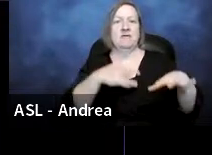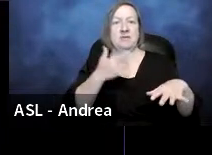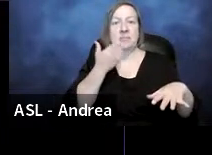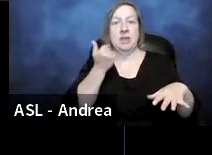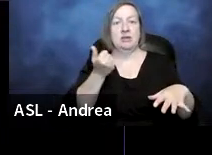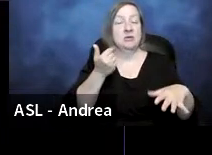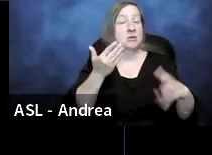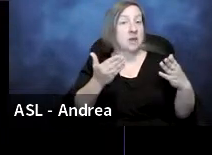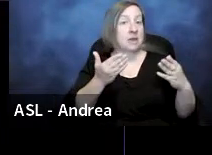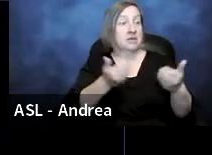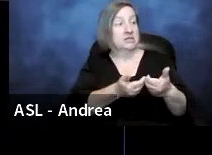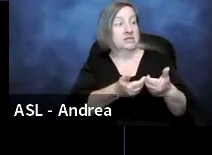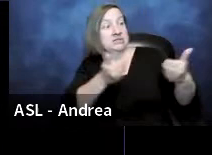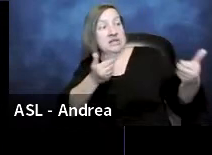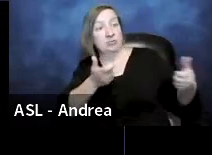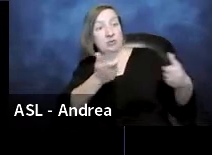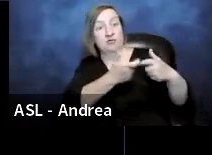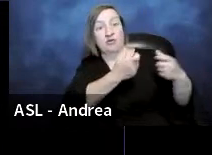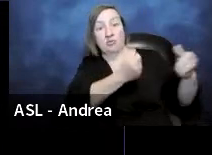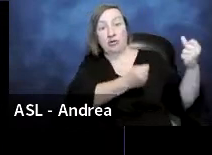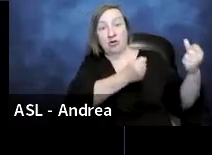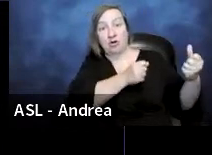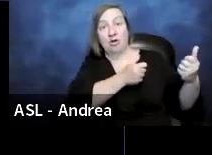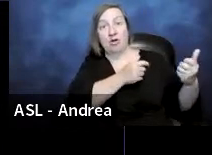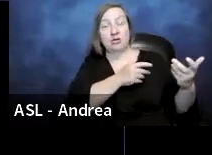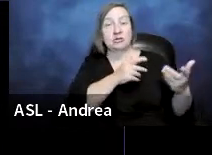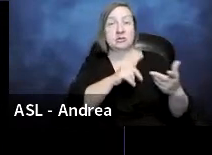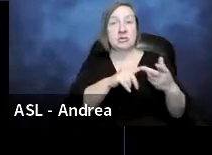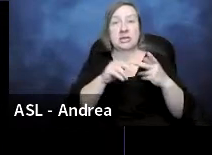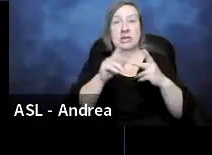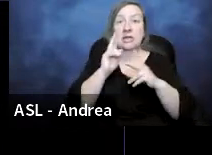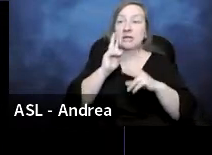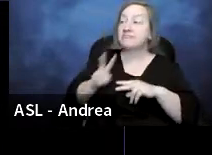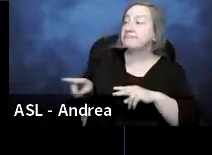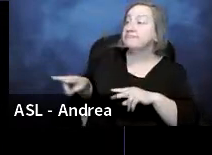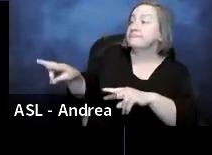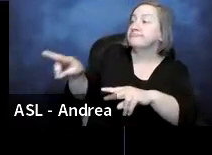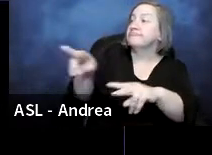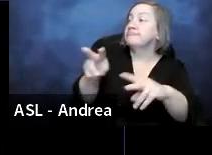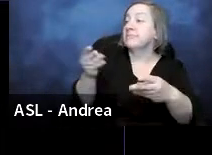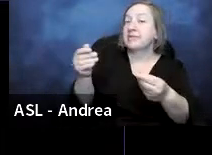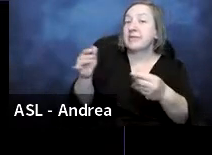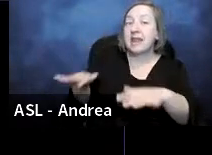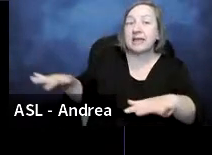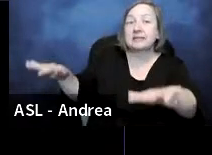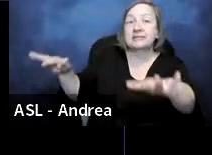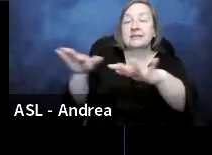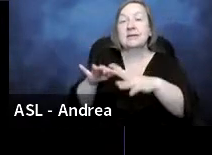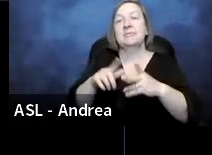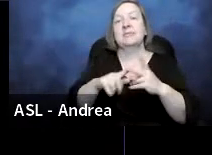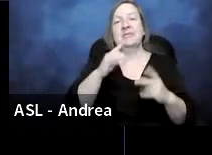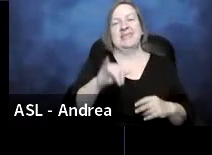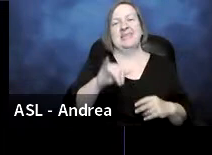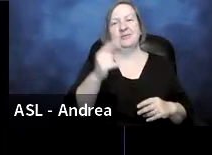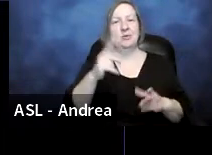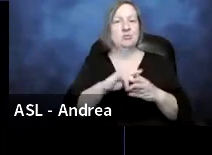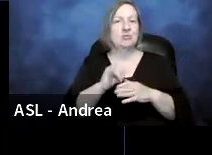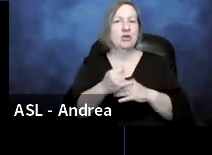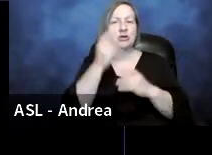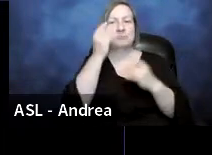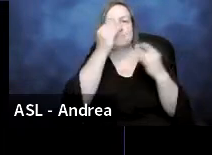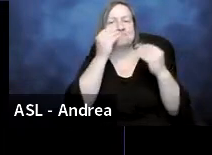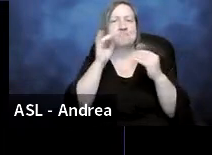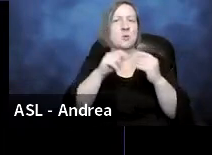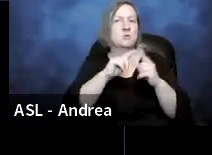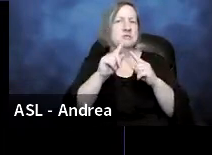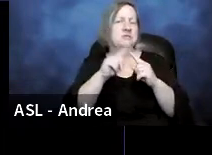it separation from traffic, clear views to the landscape? This is one of our projects where we looked at implementing